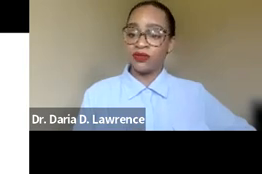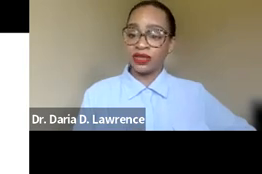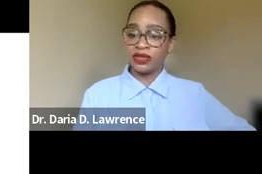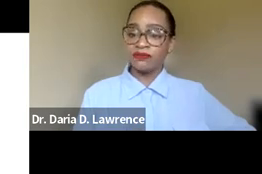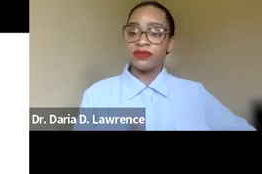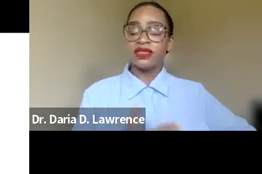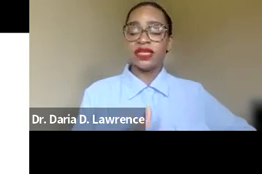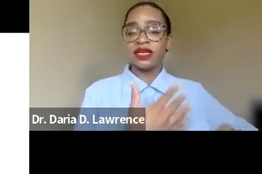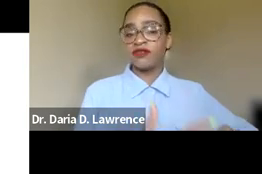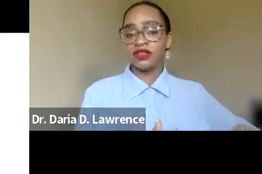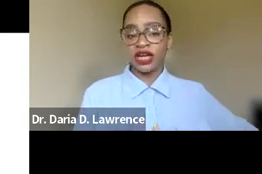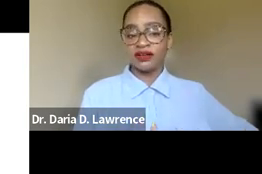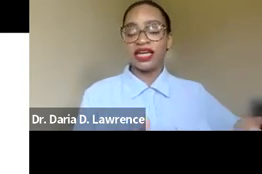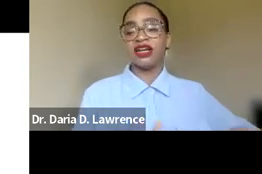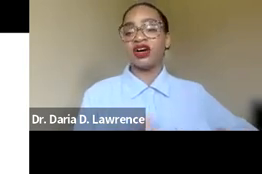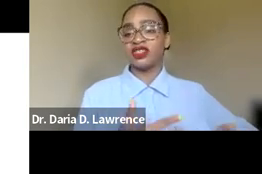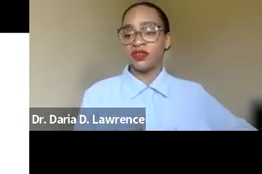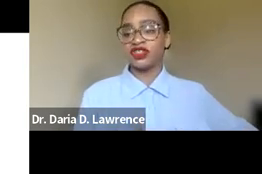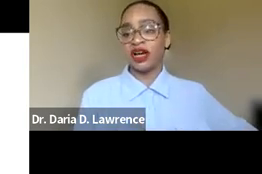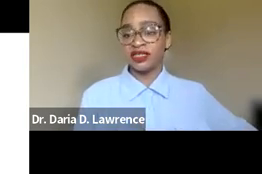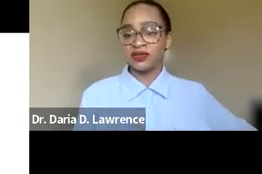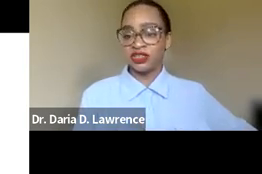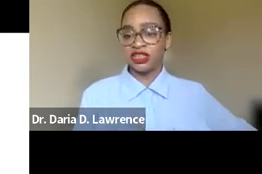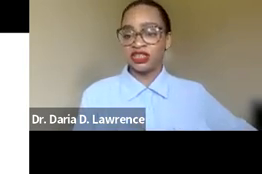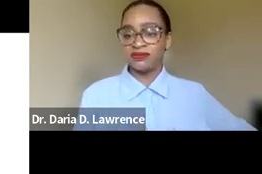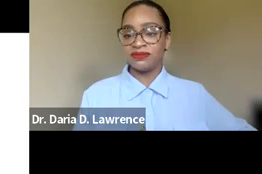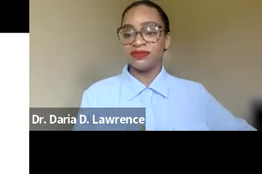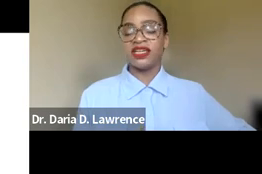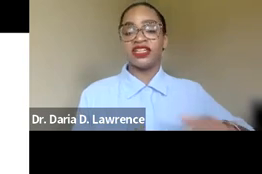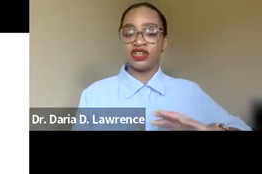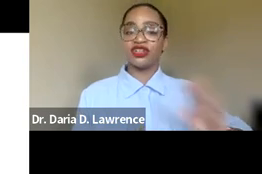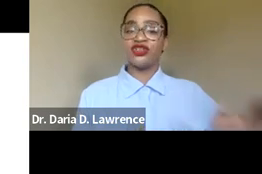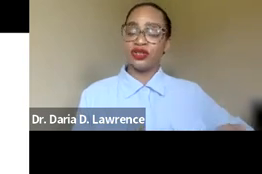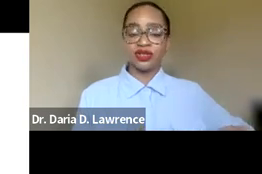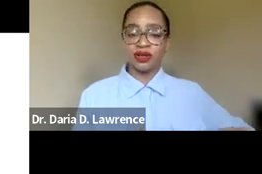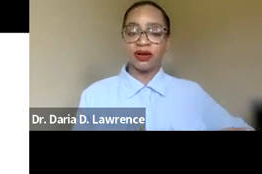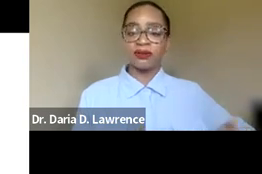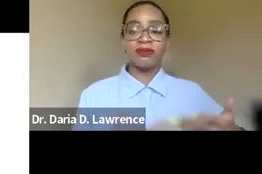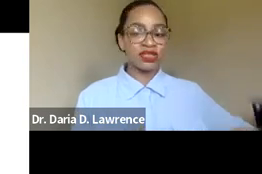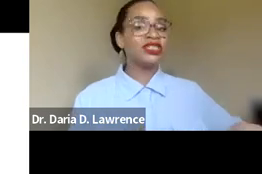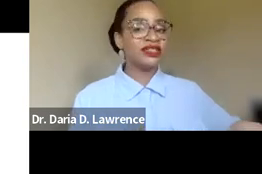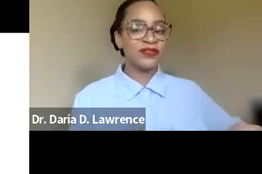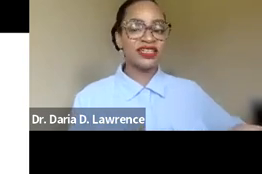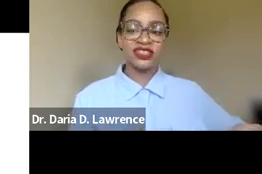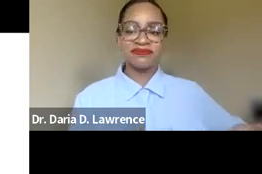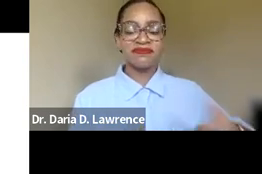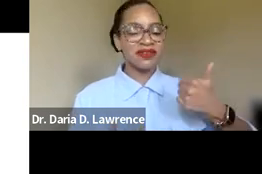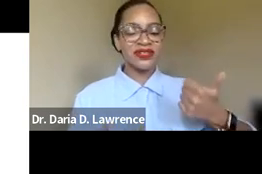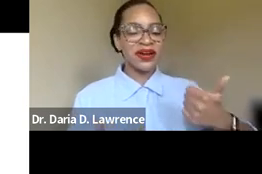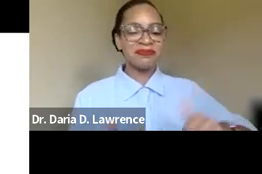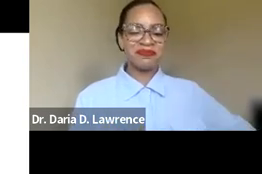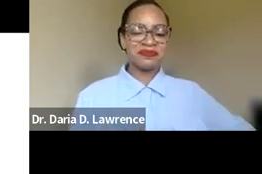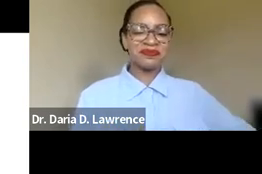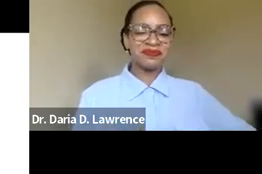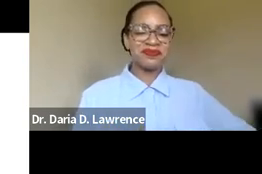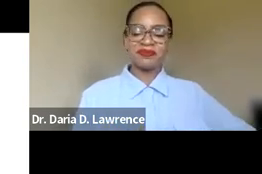to work fully, take care of her child, and also finish her high school education. It took her 2 years longer, but she did finish. So that's